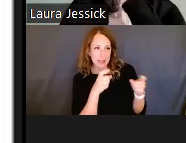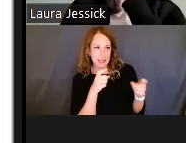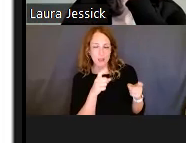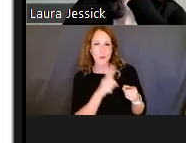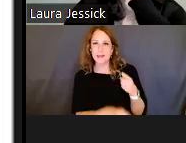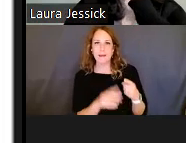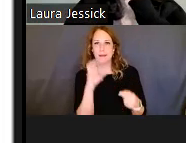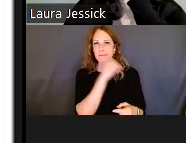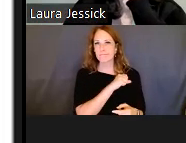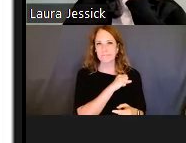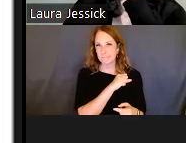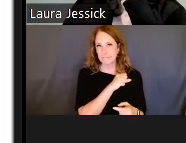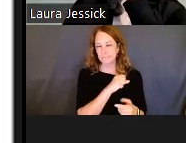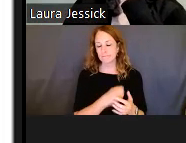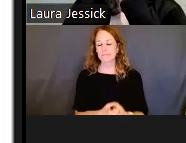make those assumptions.